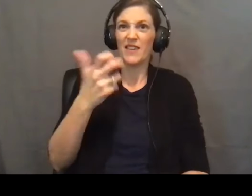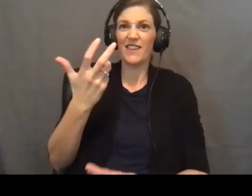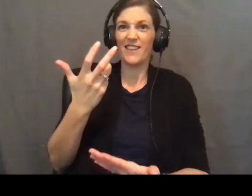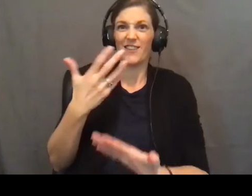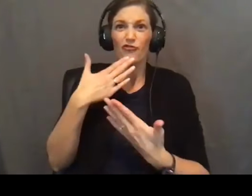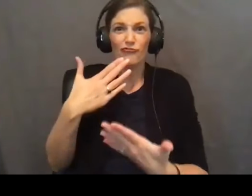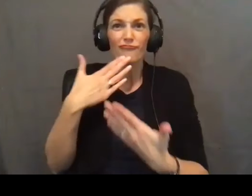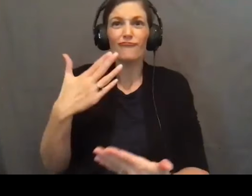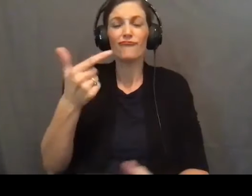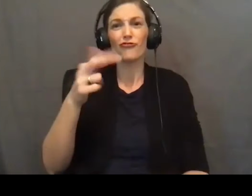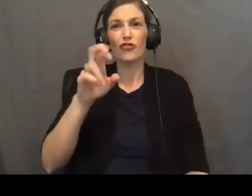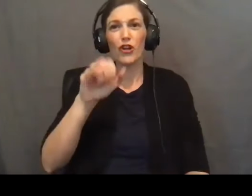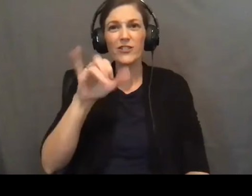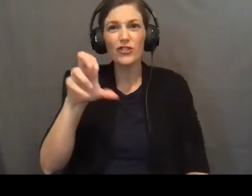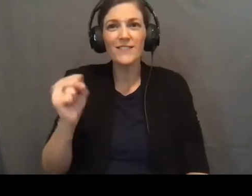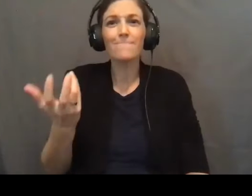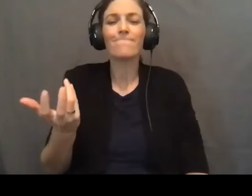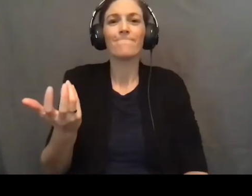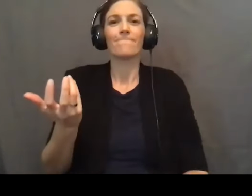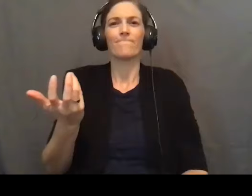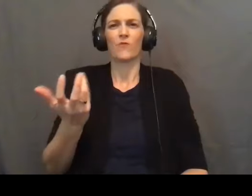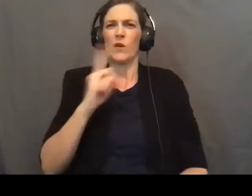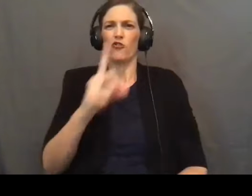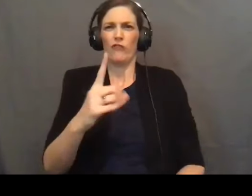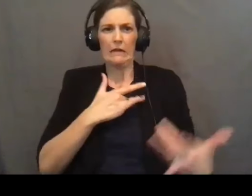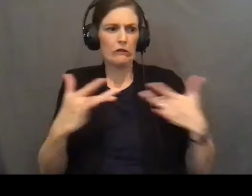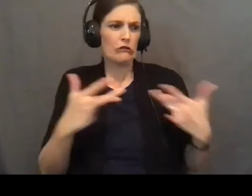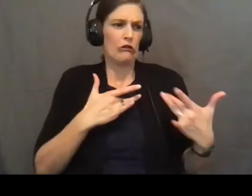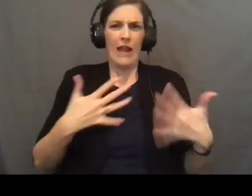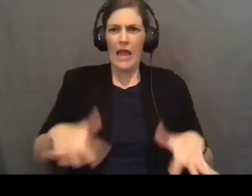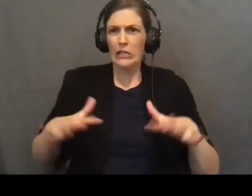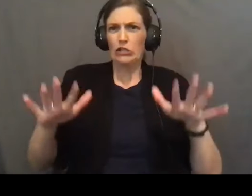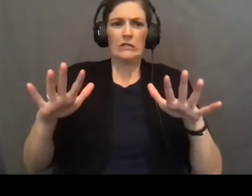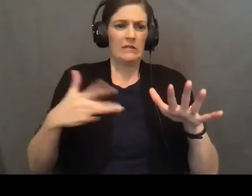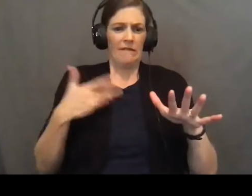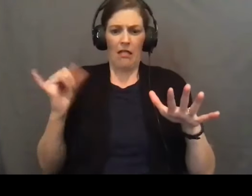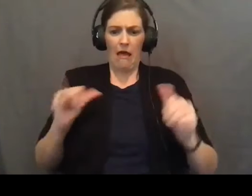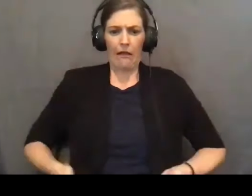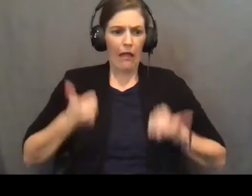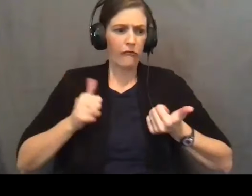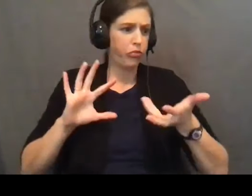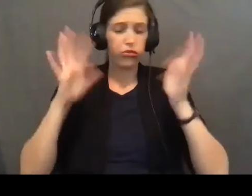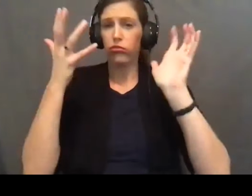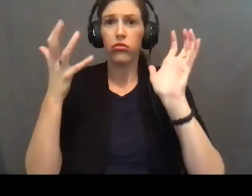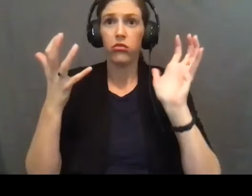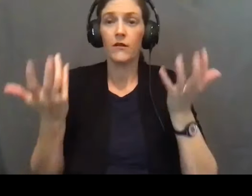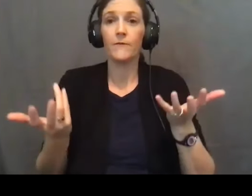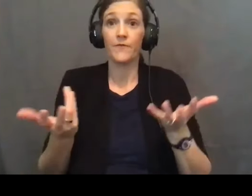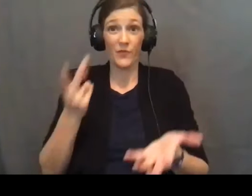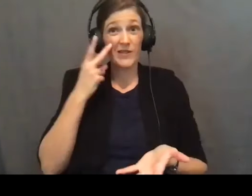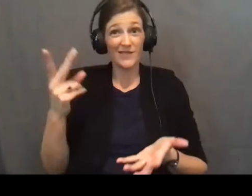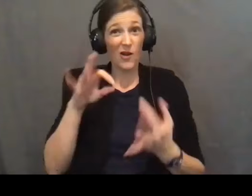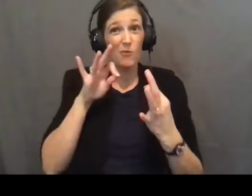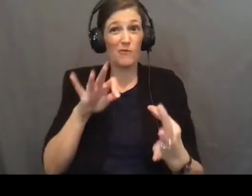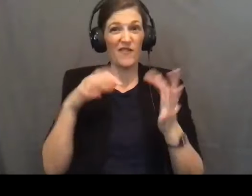you're really anxious, when you're really concerned, when it seems like life's falling apart and things are going haywire? We saw perfect examples